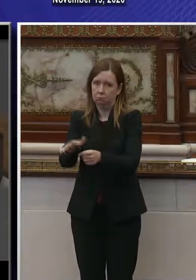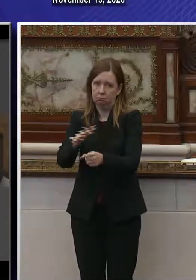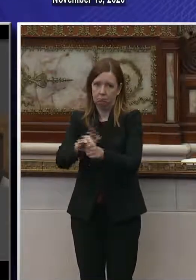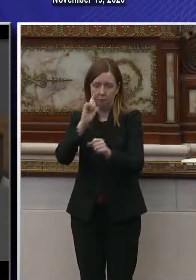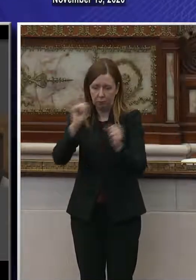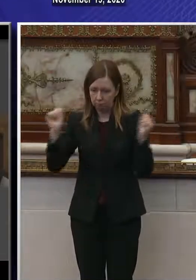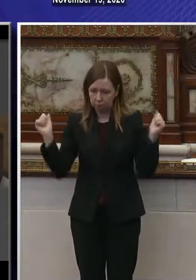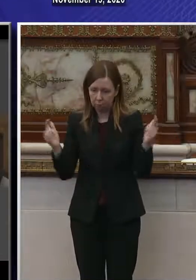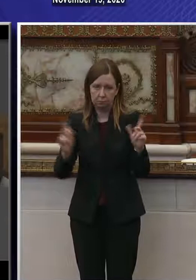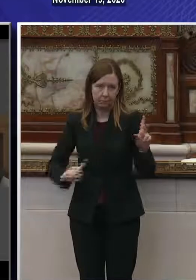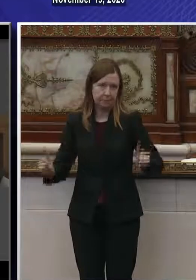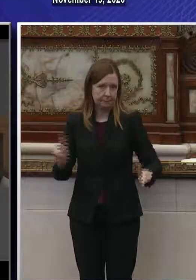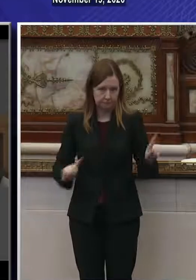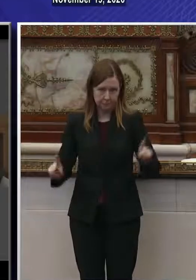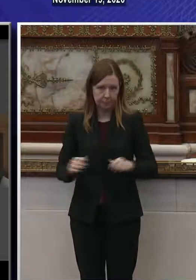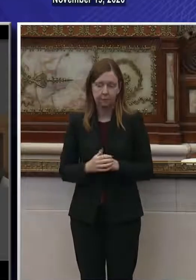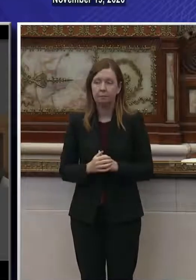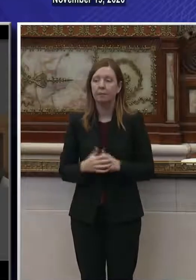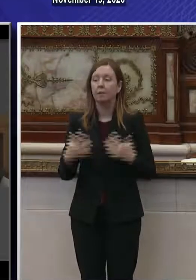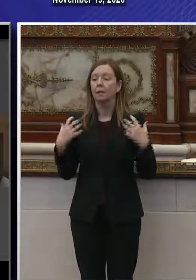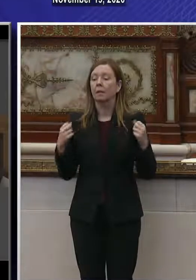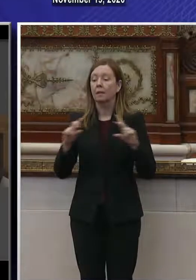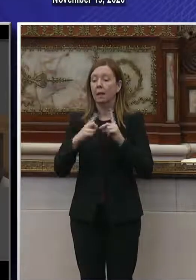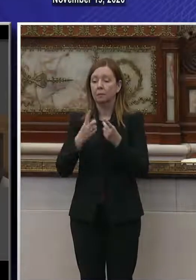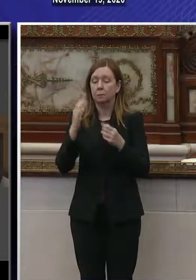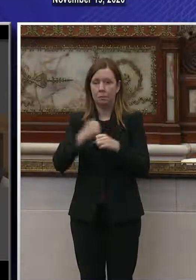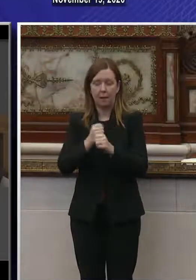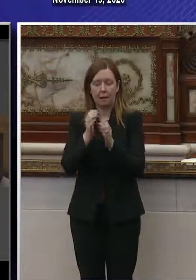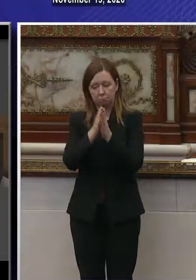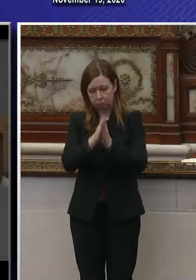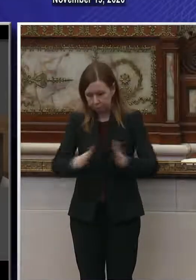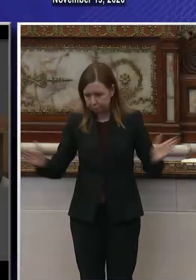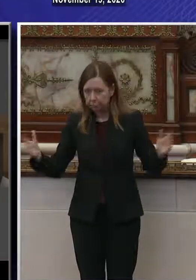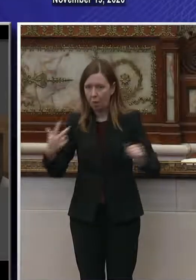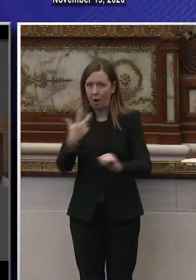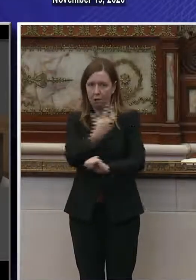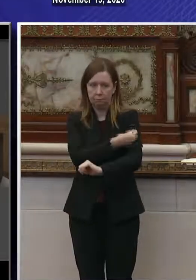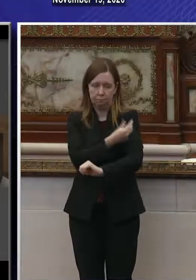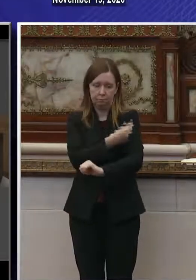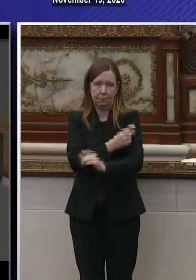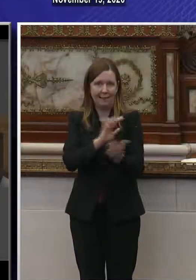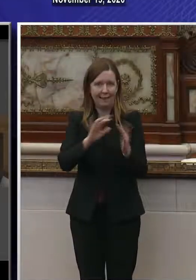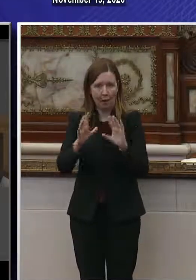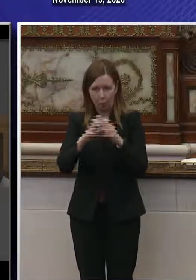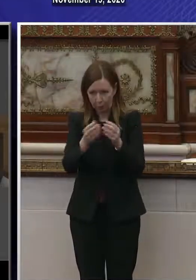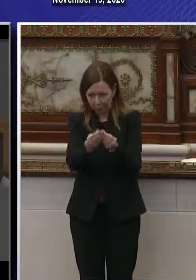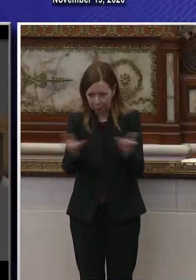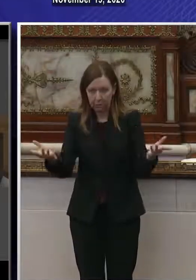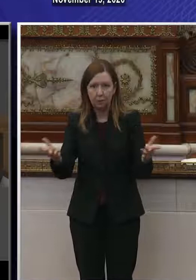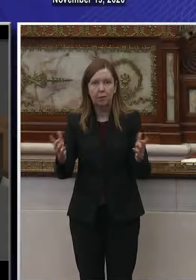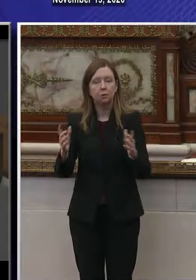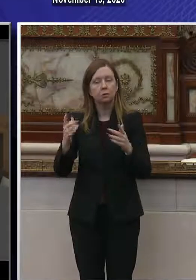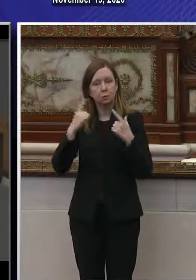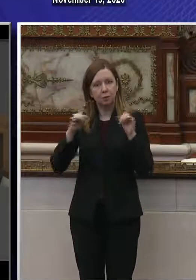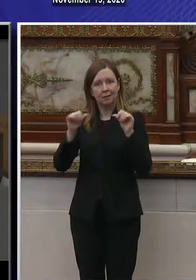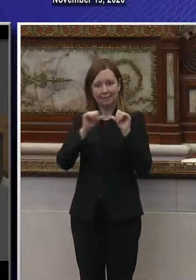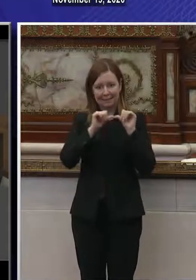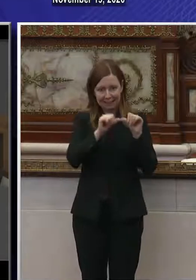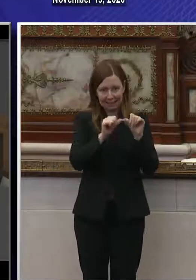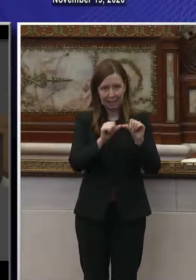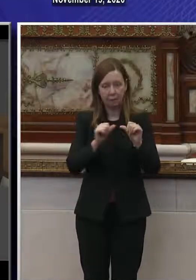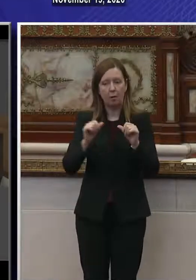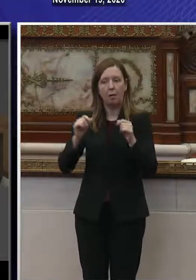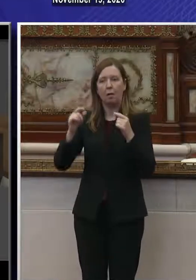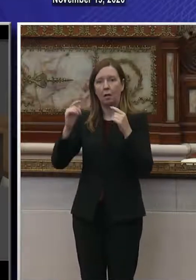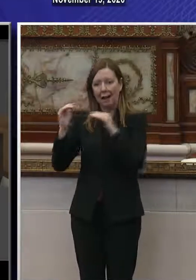entire population. The health department will create a broad vaccine administration network to achieve sustainable and equitable